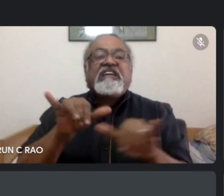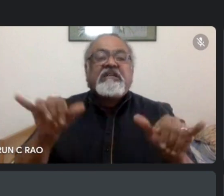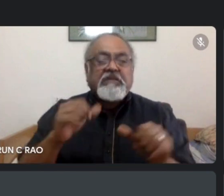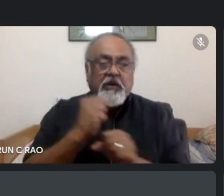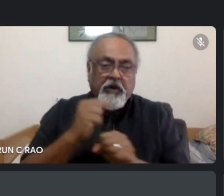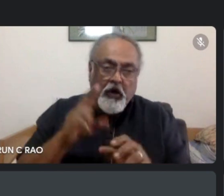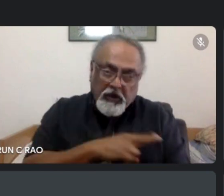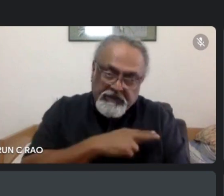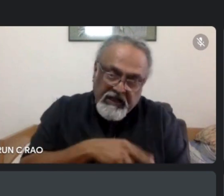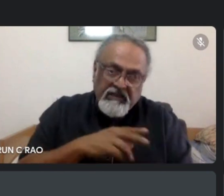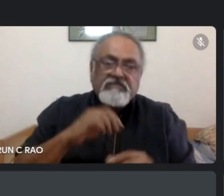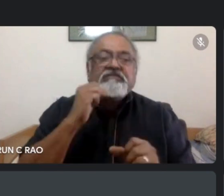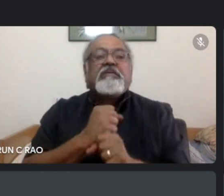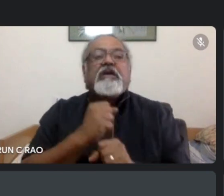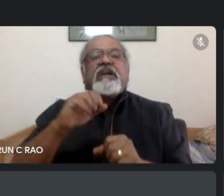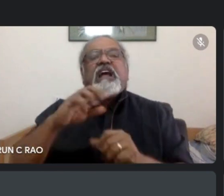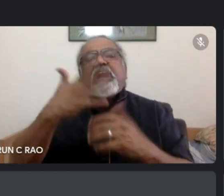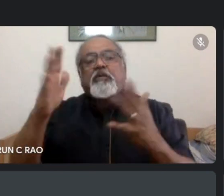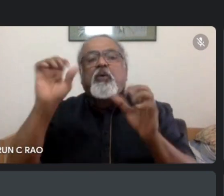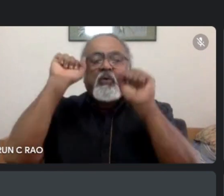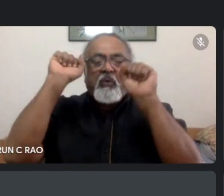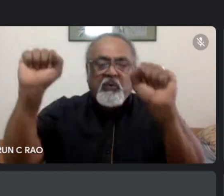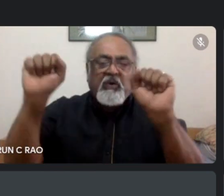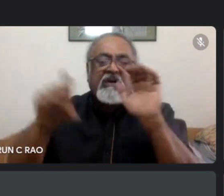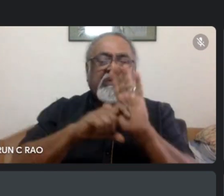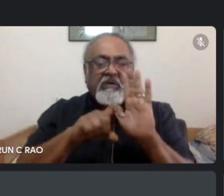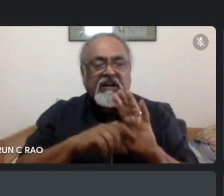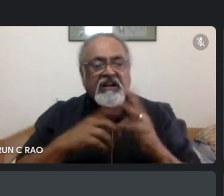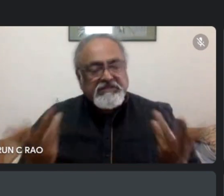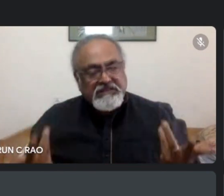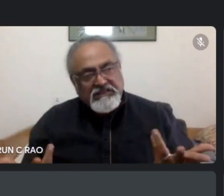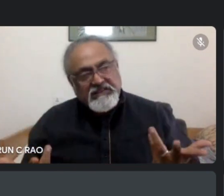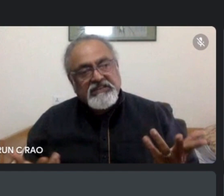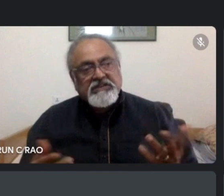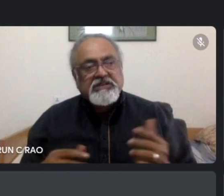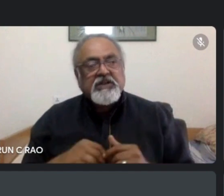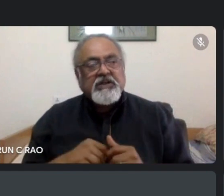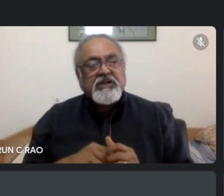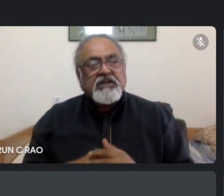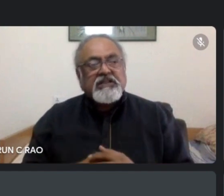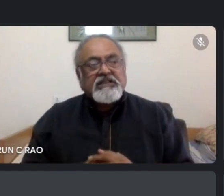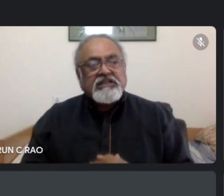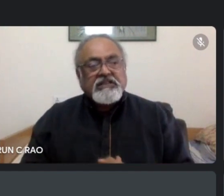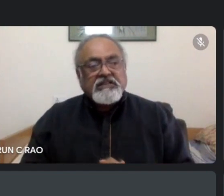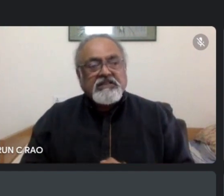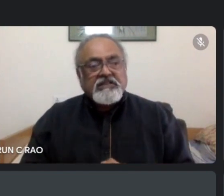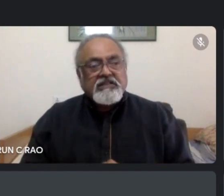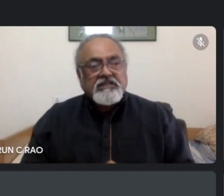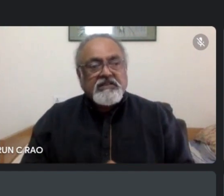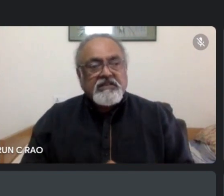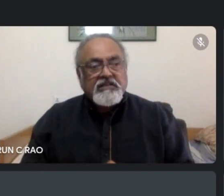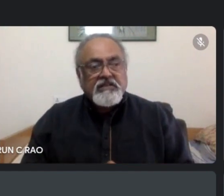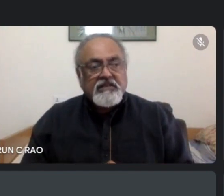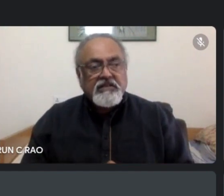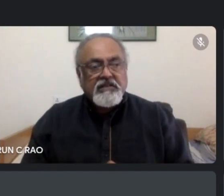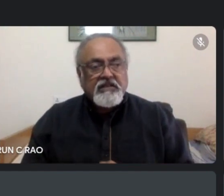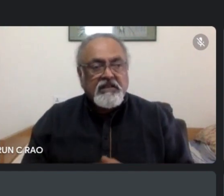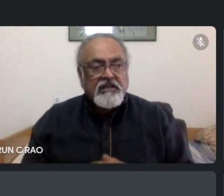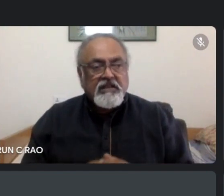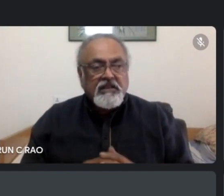People step. No, no, no big deal. Like that's legitimately something, and that feels